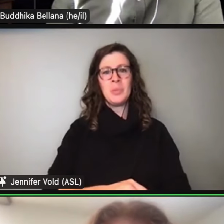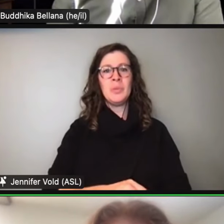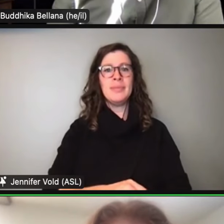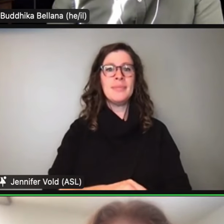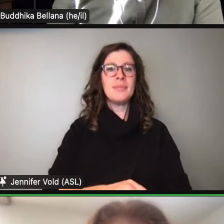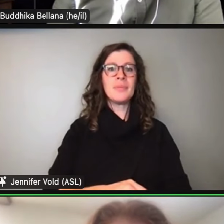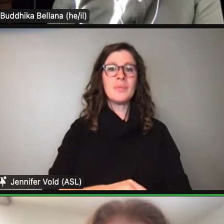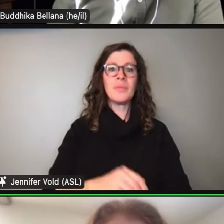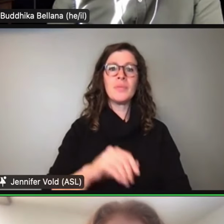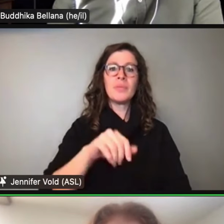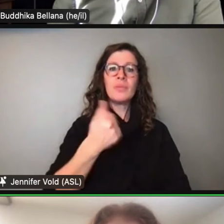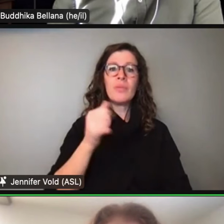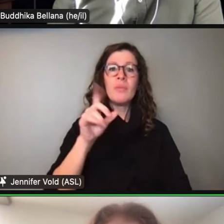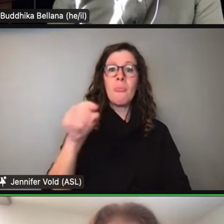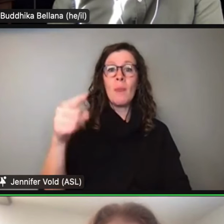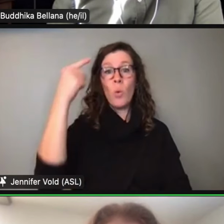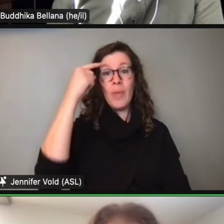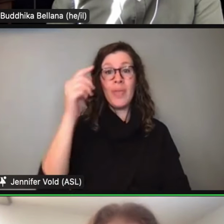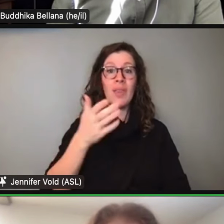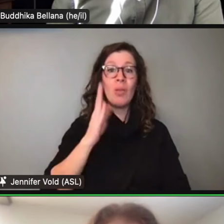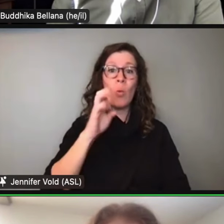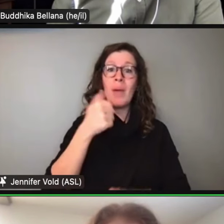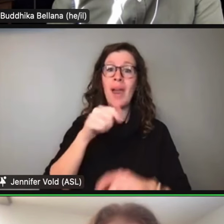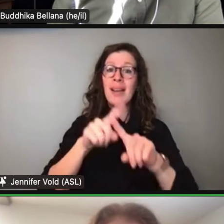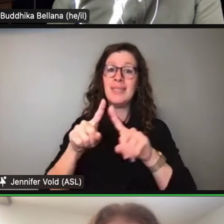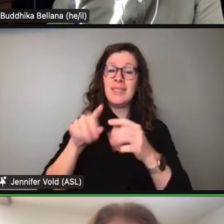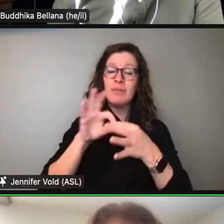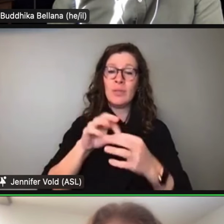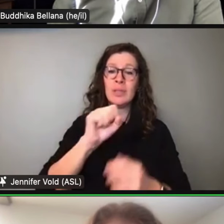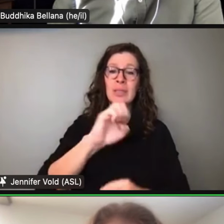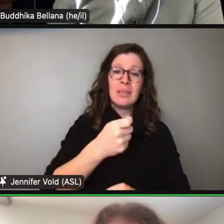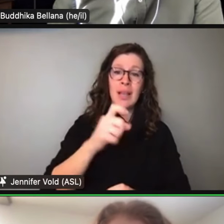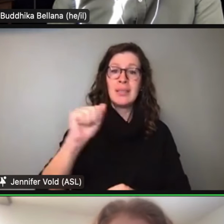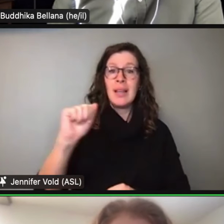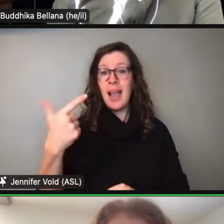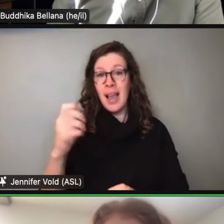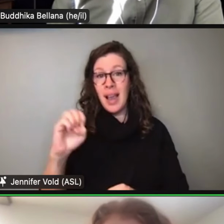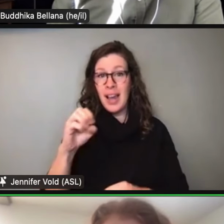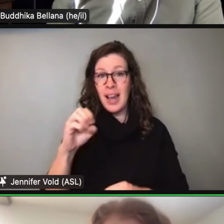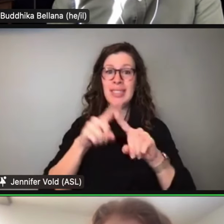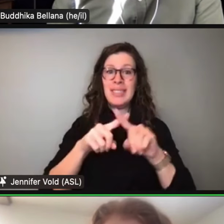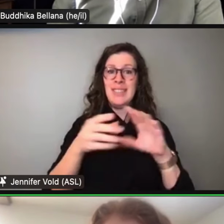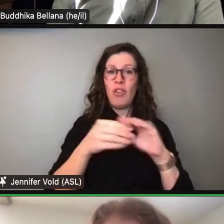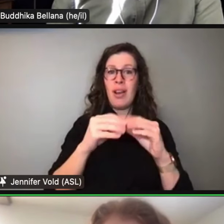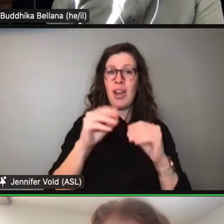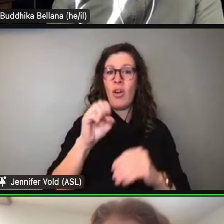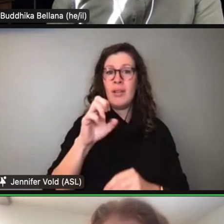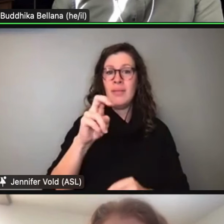Next question. Do you think there would be sex or age differences in the different narrative scenarios in terms of lingering?